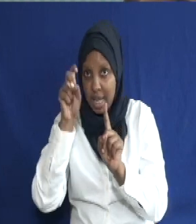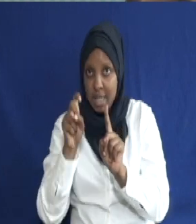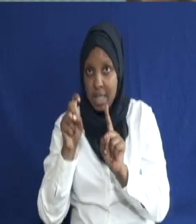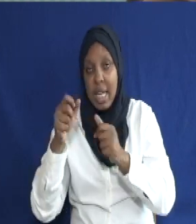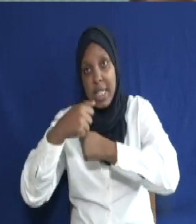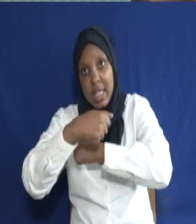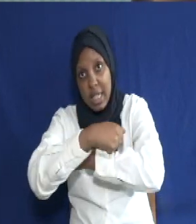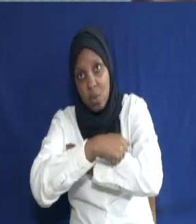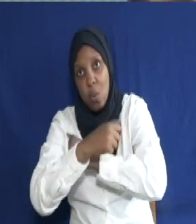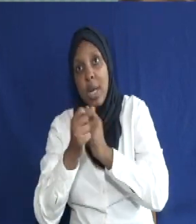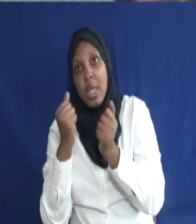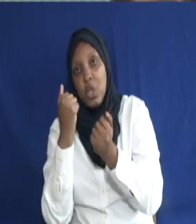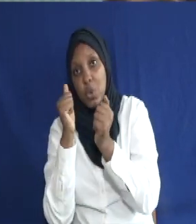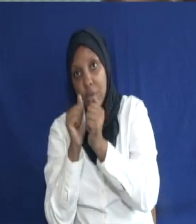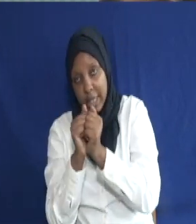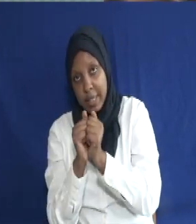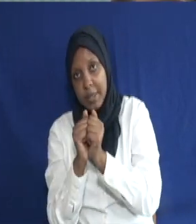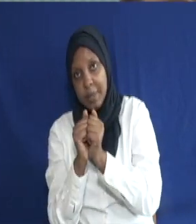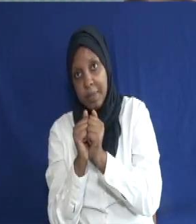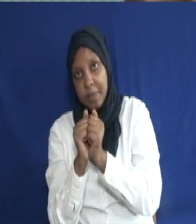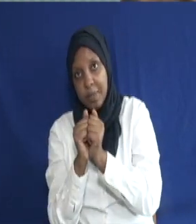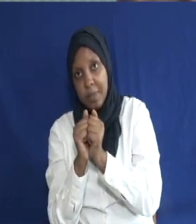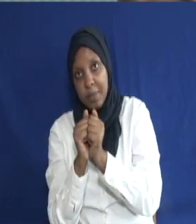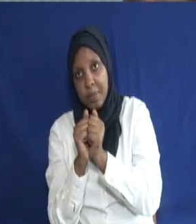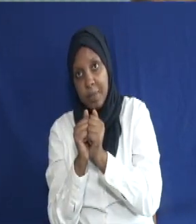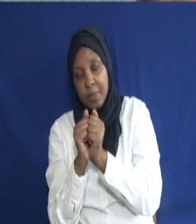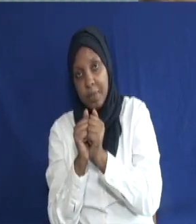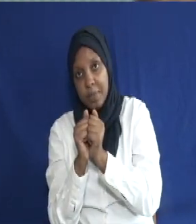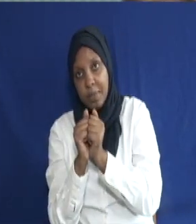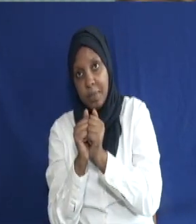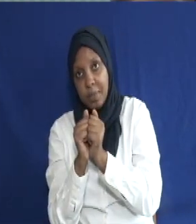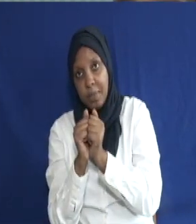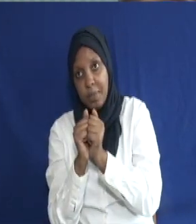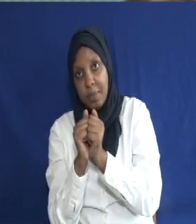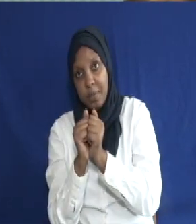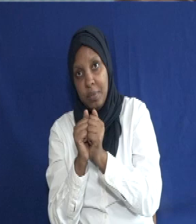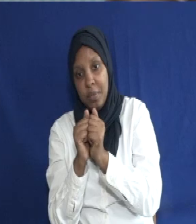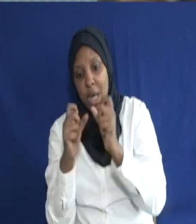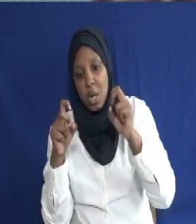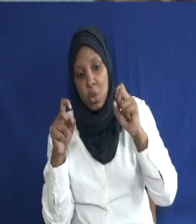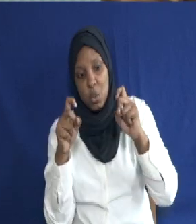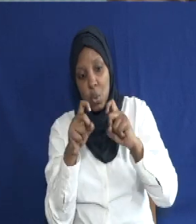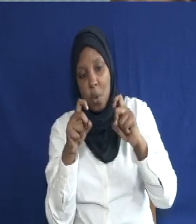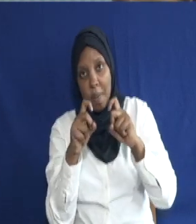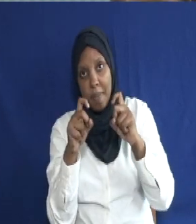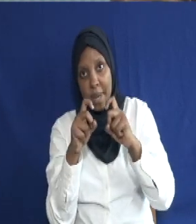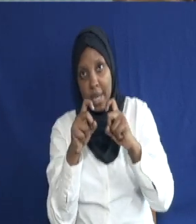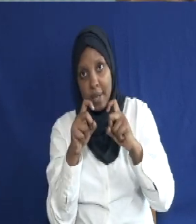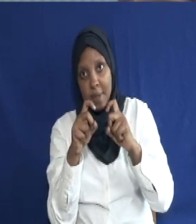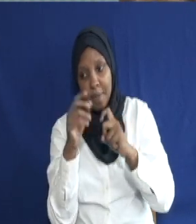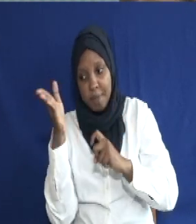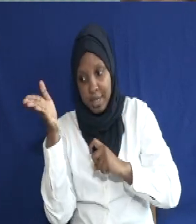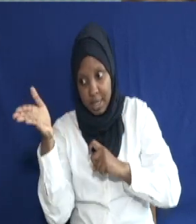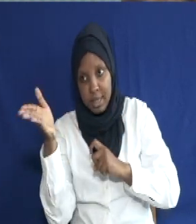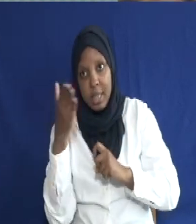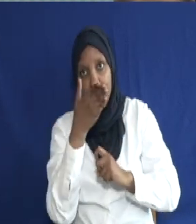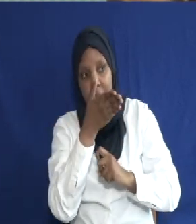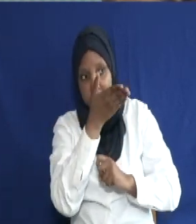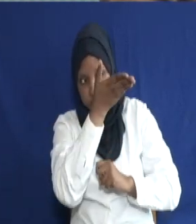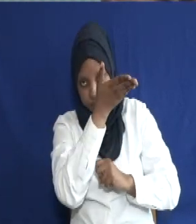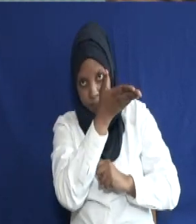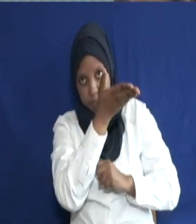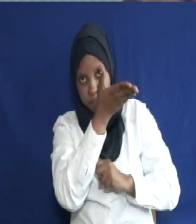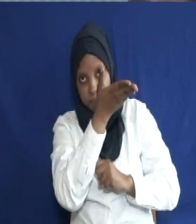side. Then we compare the numbers of the two sides. Here the base is 10, the base is 10. If the bases